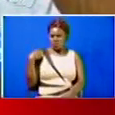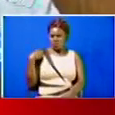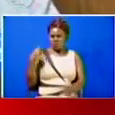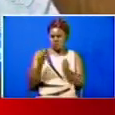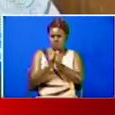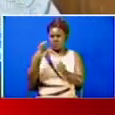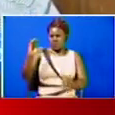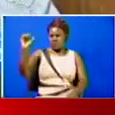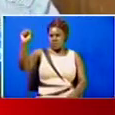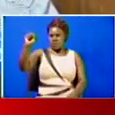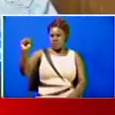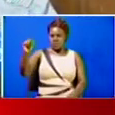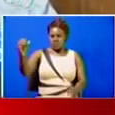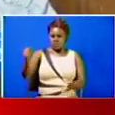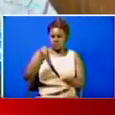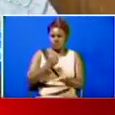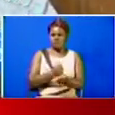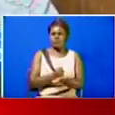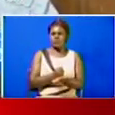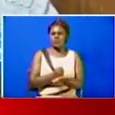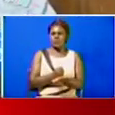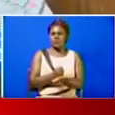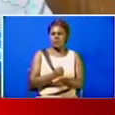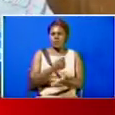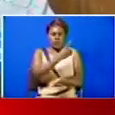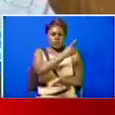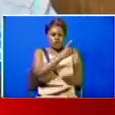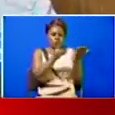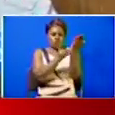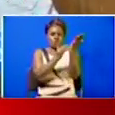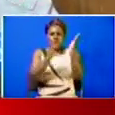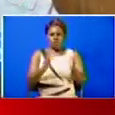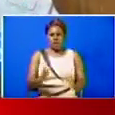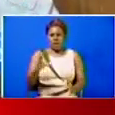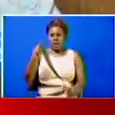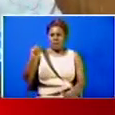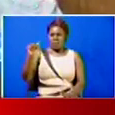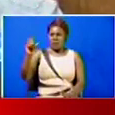cabinet secretary, appointed Dr.